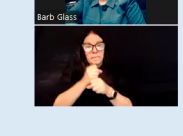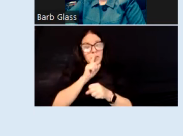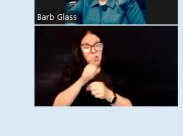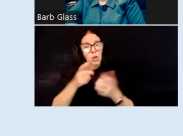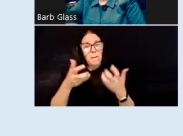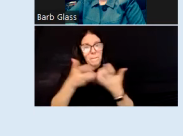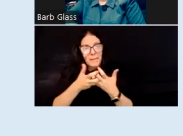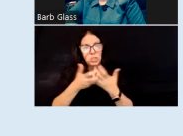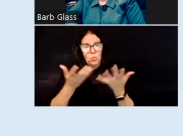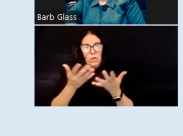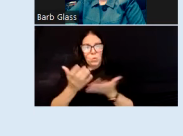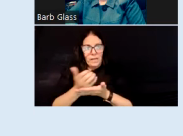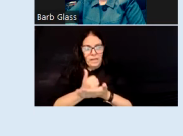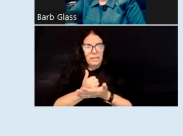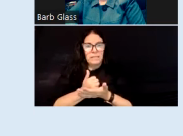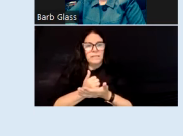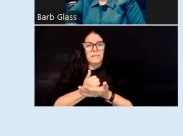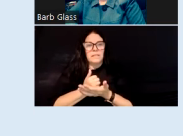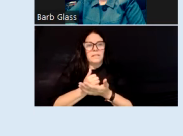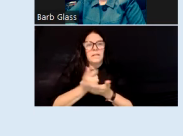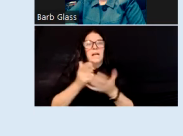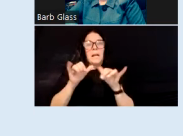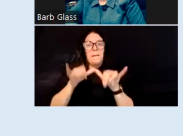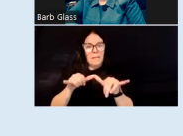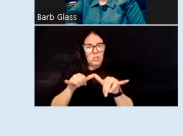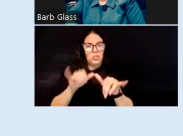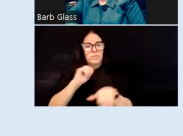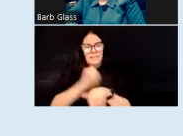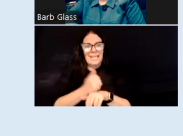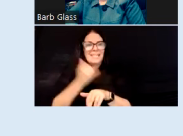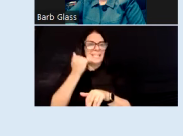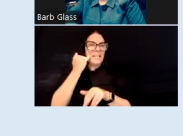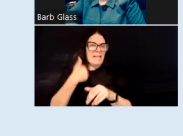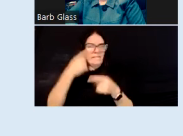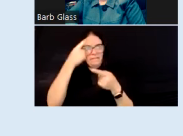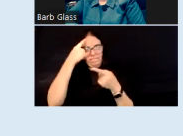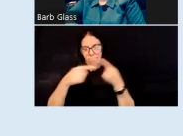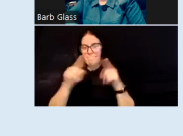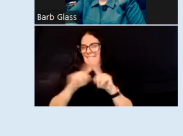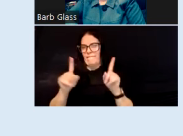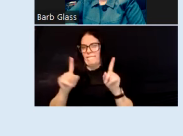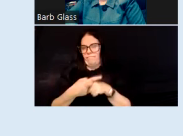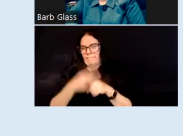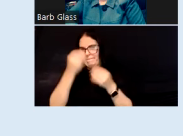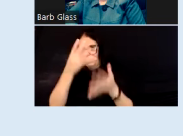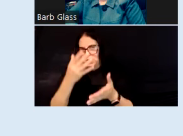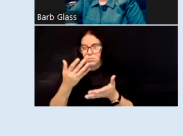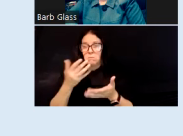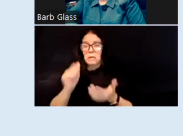you collected, and put measures in place if there are discrepancies, such as addressing it with the